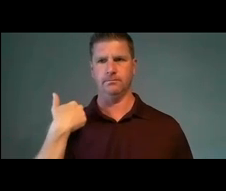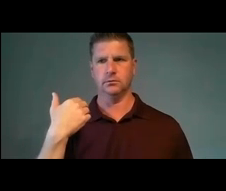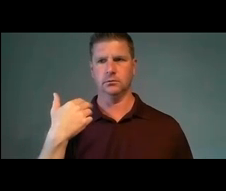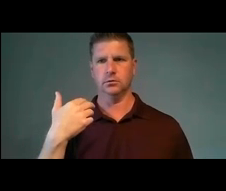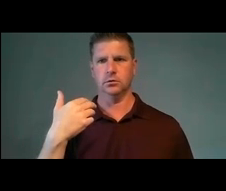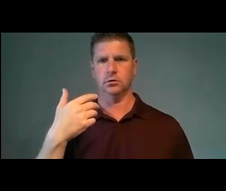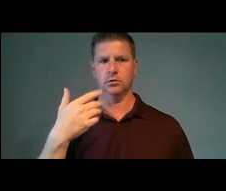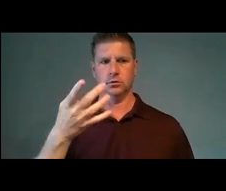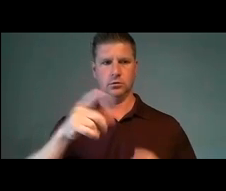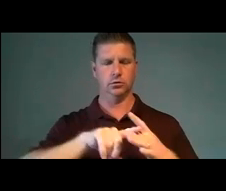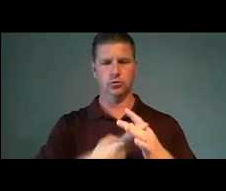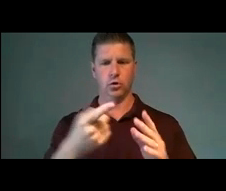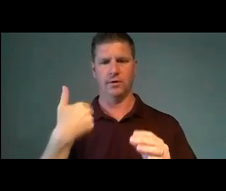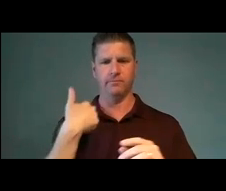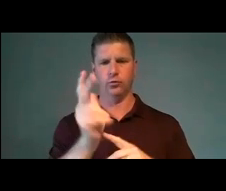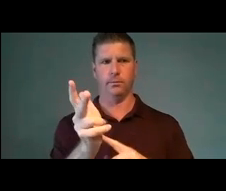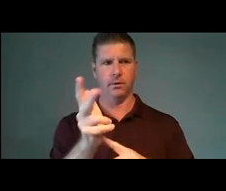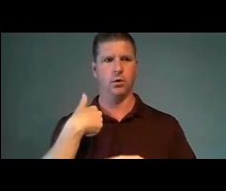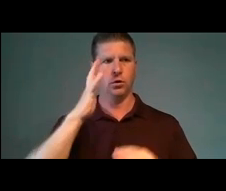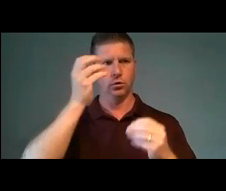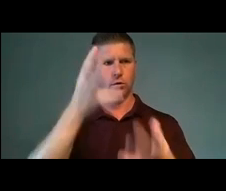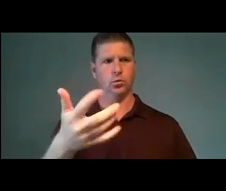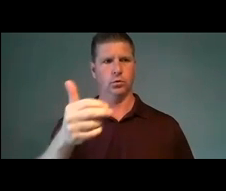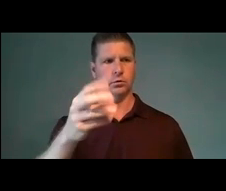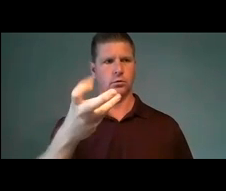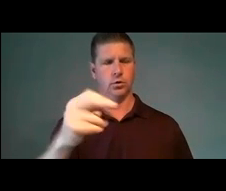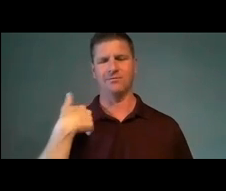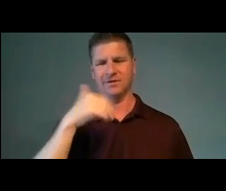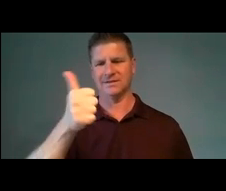once you begin starting, you have 3 minutes. I'll let you know when you've about 10 seconds left.